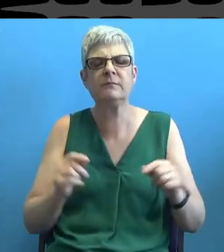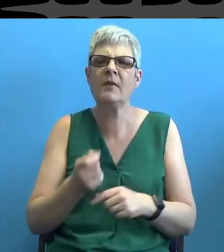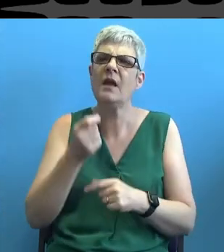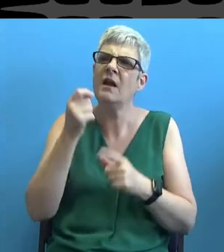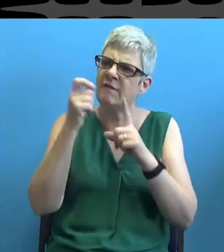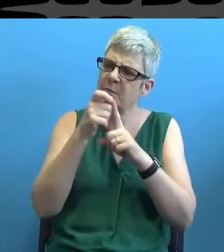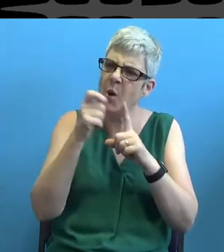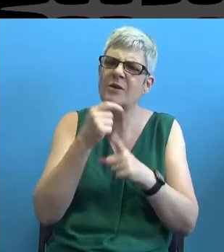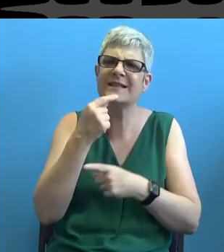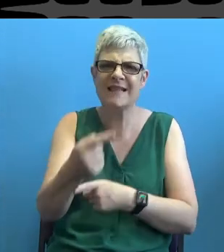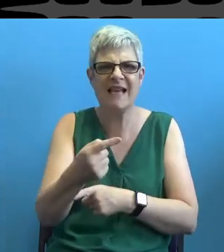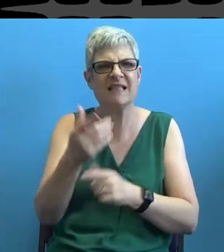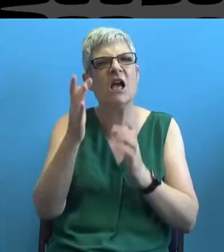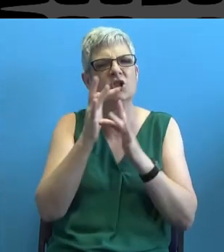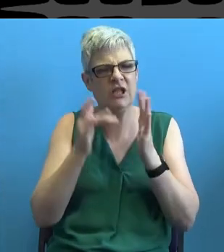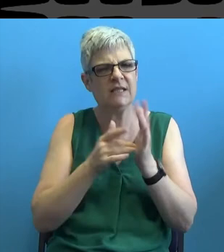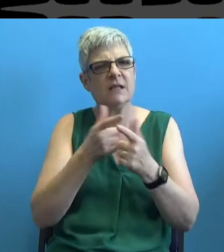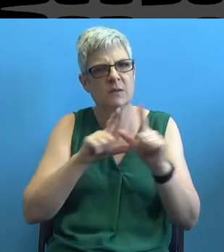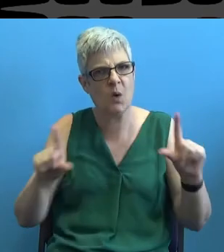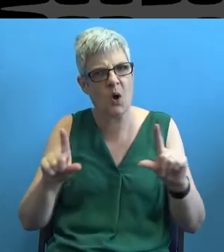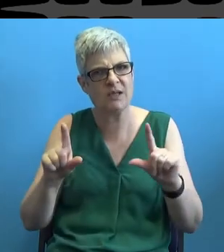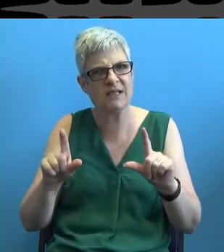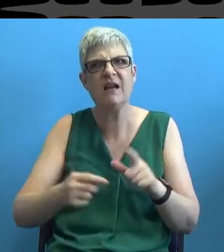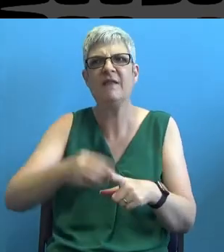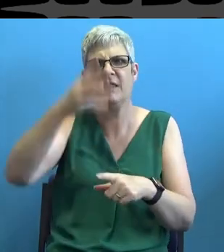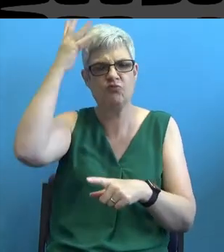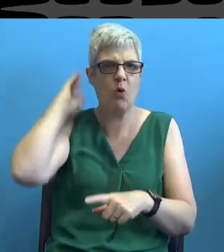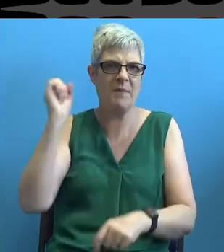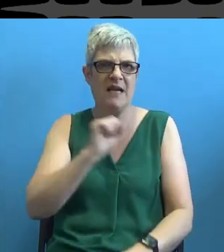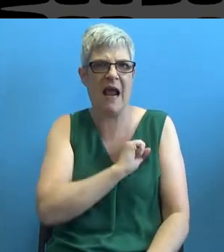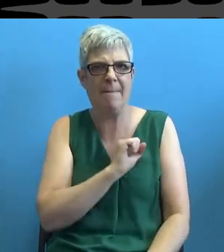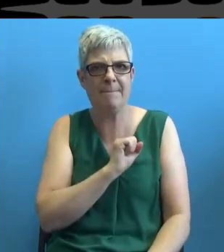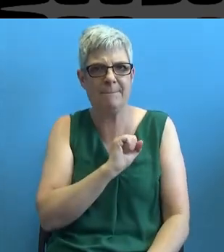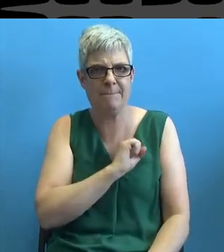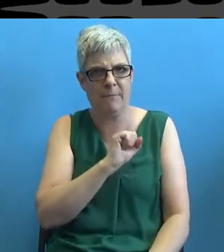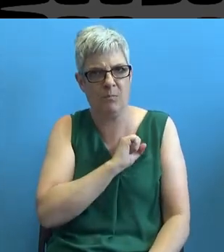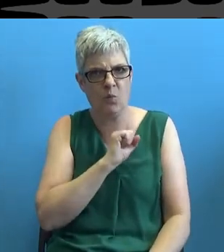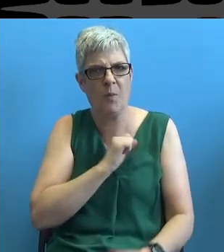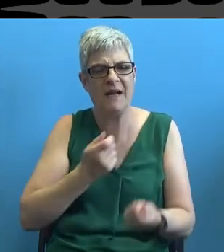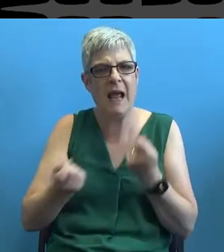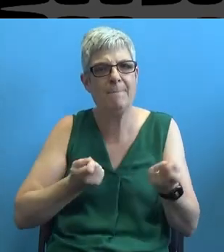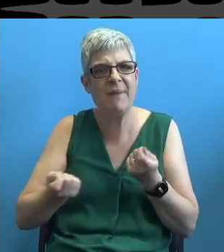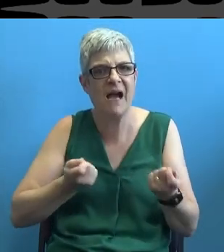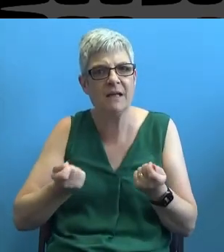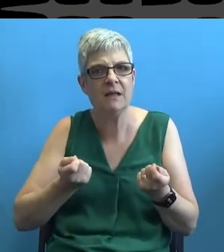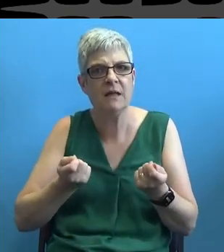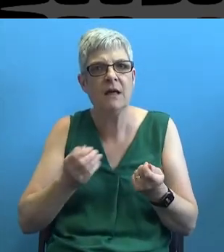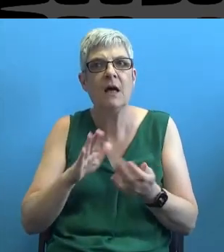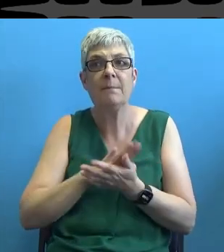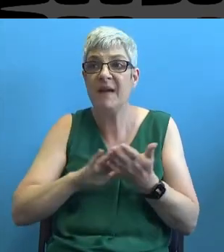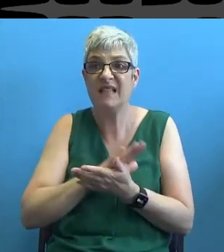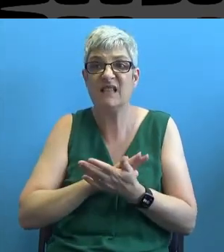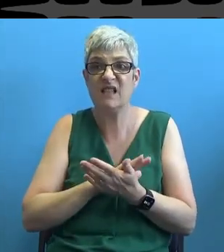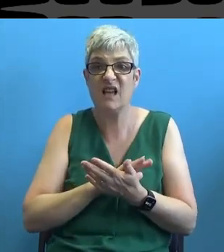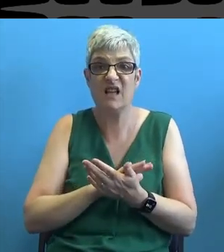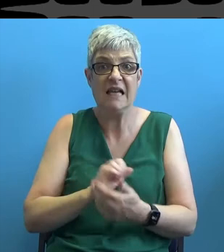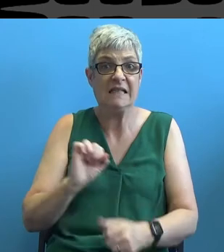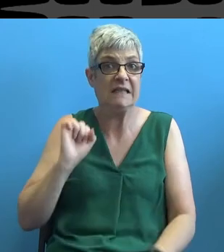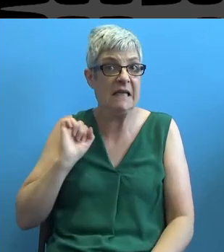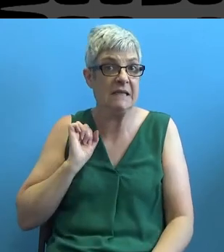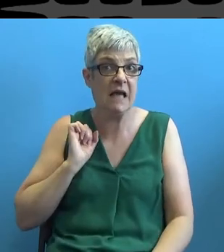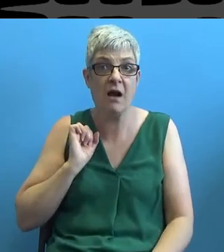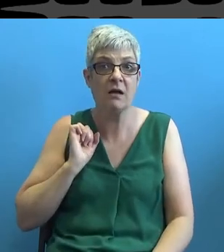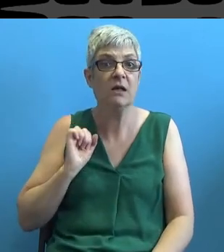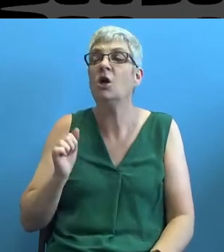the world of the Roman Empire meant that Caesar wasn't Lord. It was a contentious thing to say. It was a